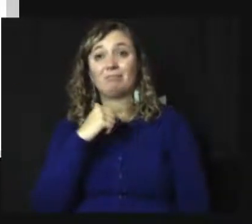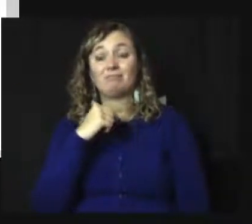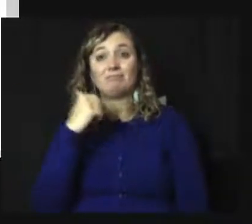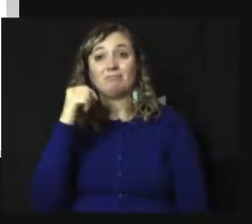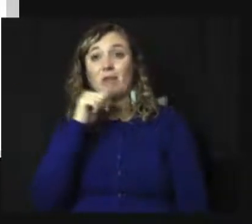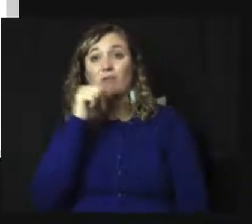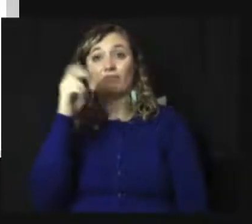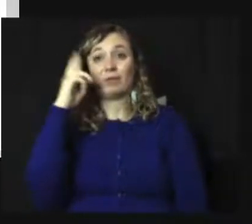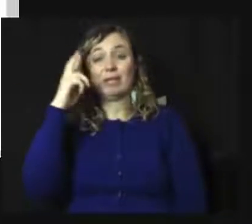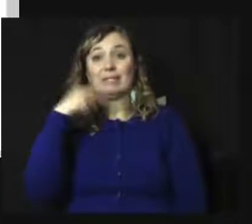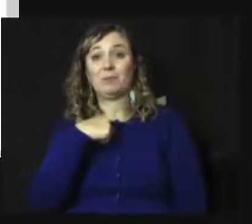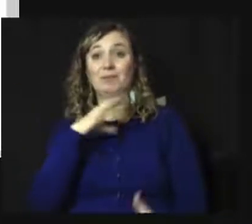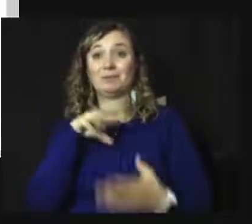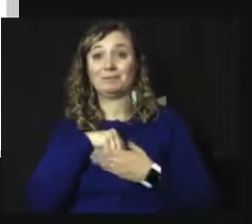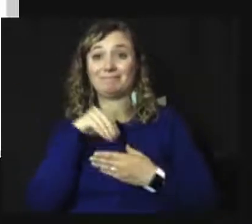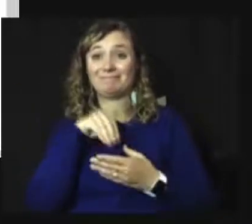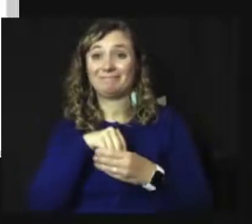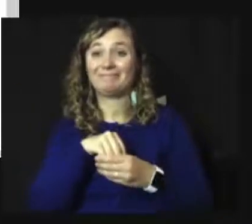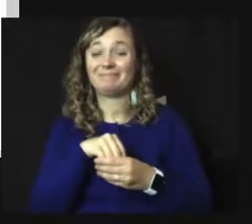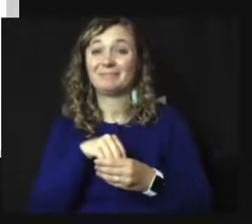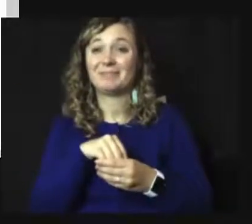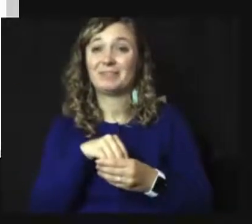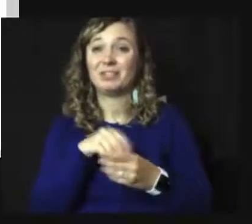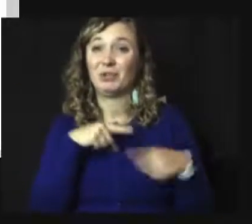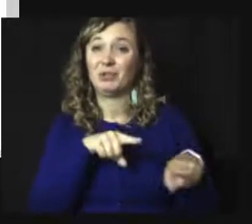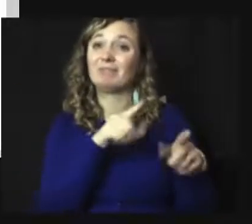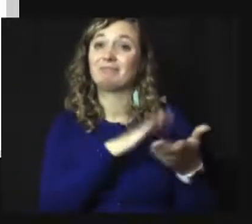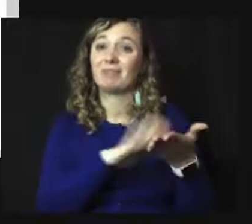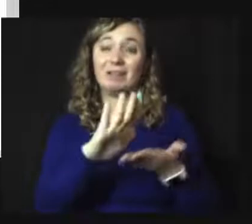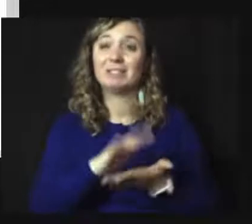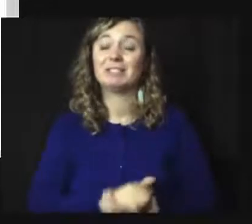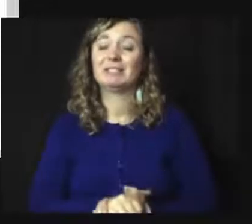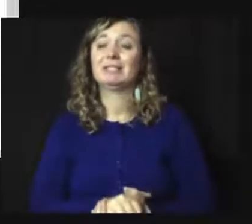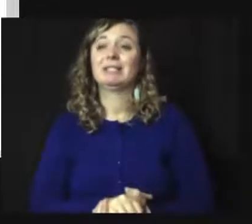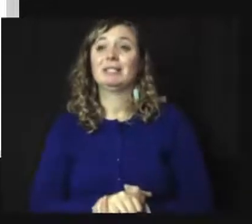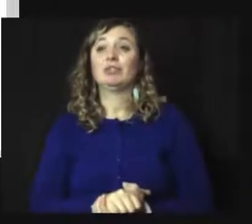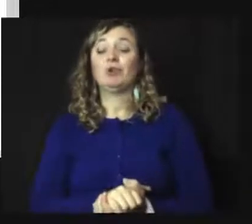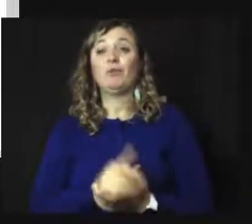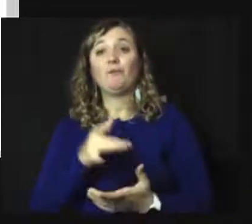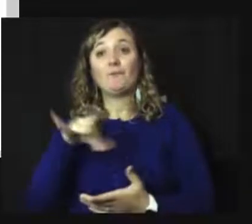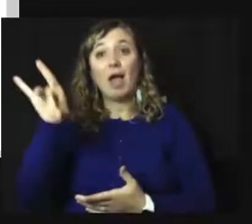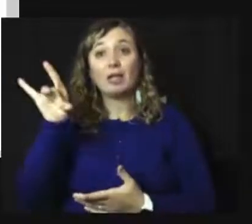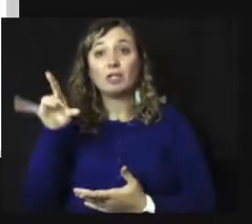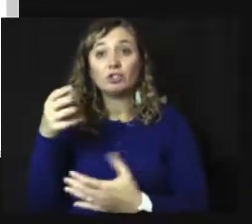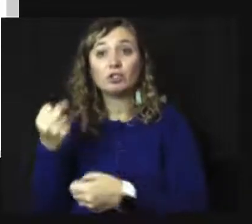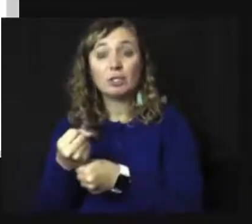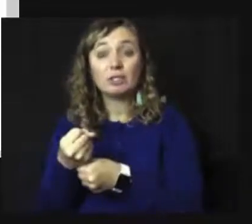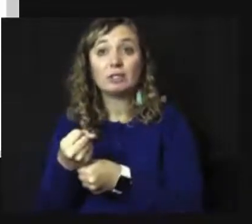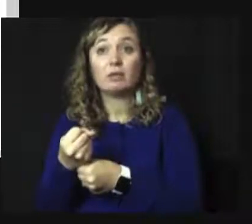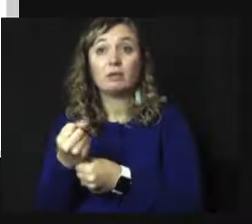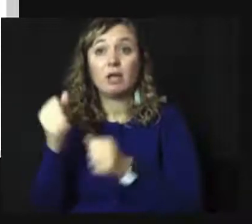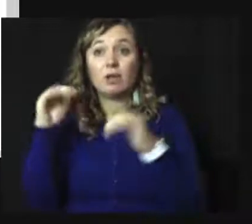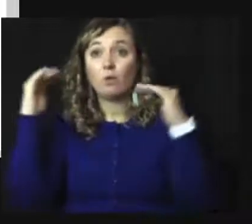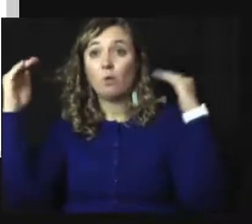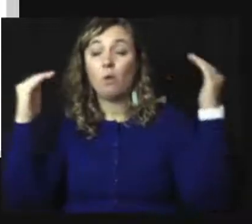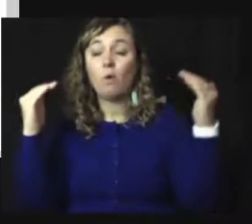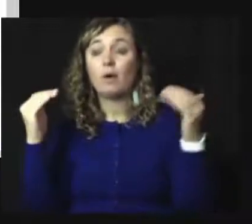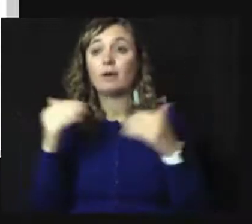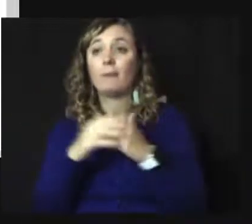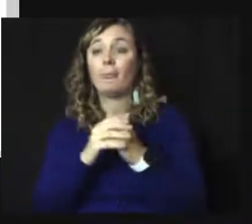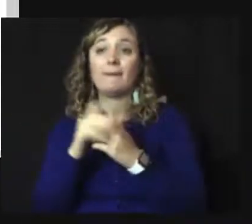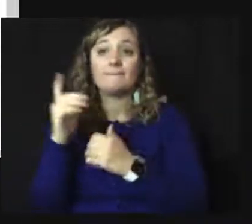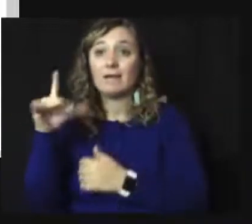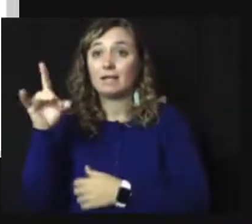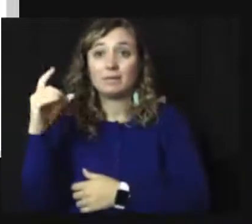I would say find a trusted adult. So if you're like a college student and you need accommodations or whatever, find a